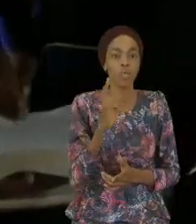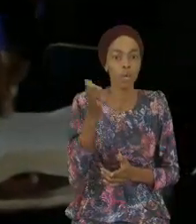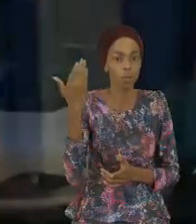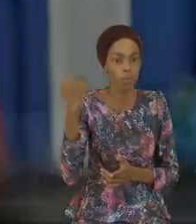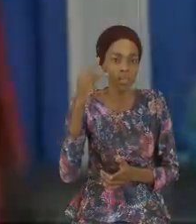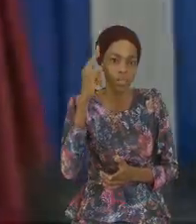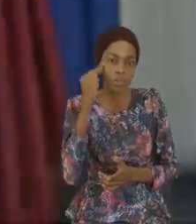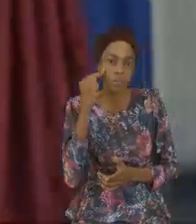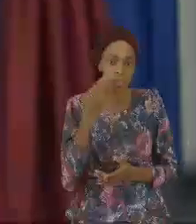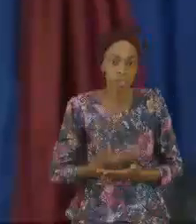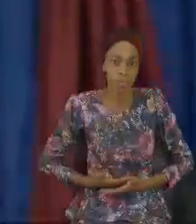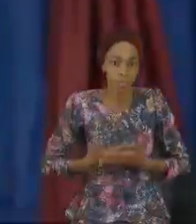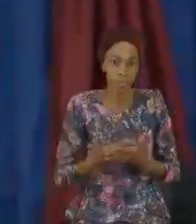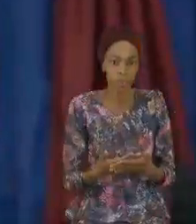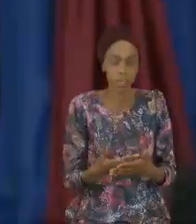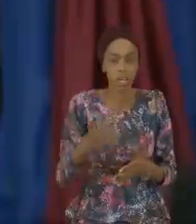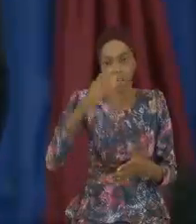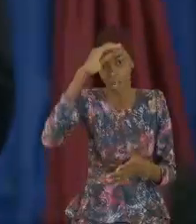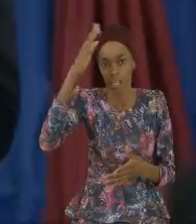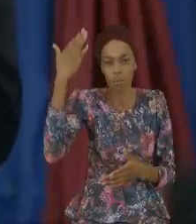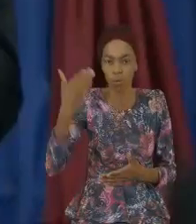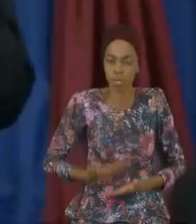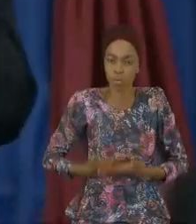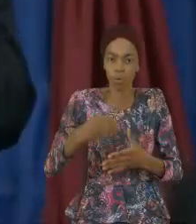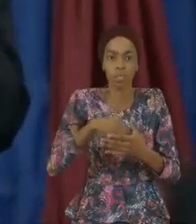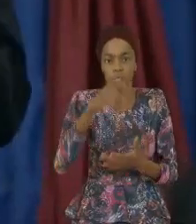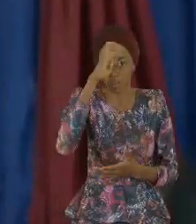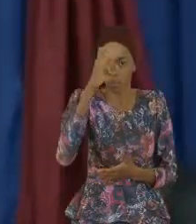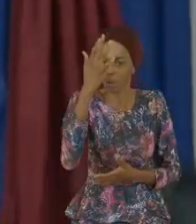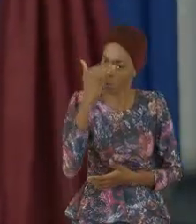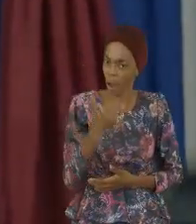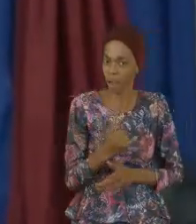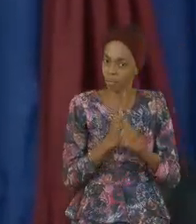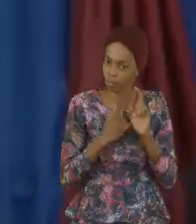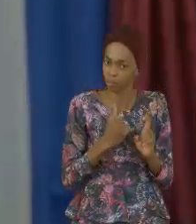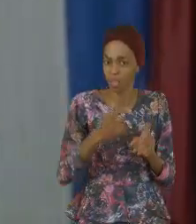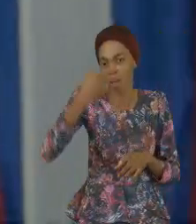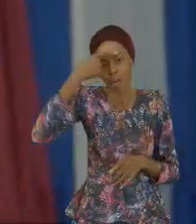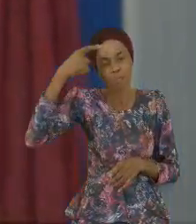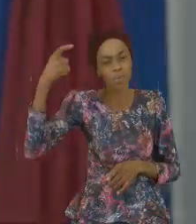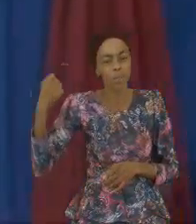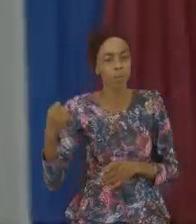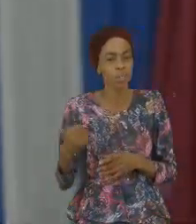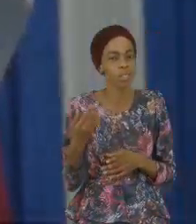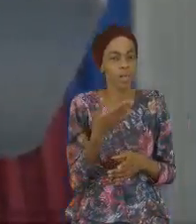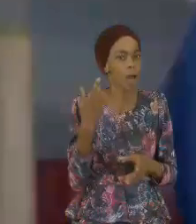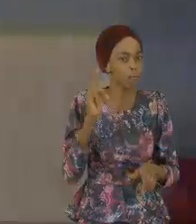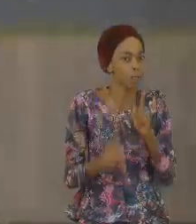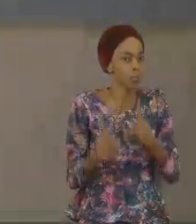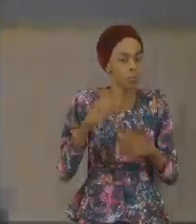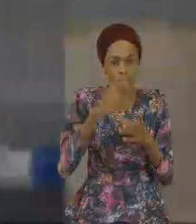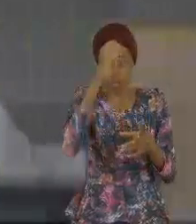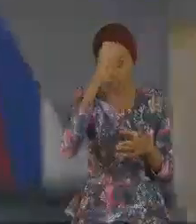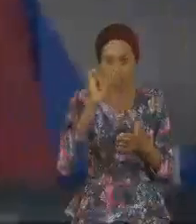born? He was born in Egypt. Why? Because there were people in Egypt that he needed